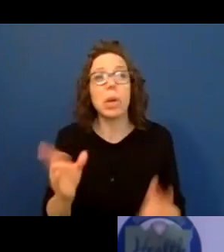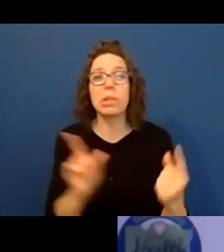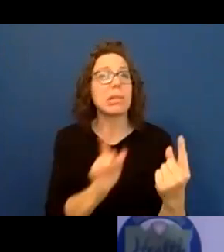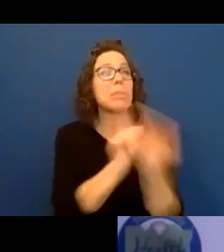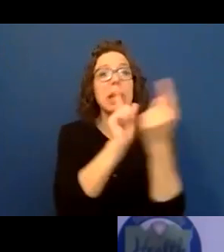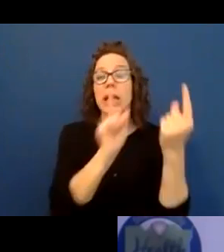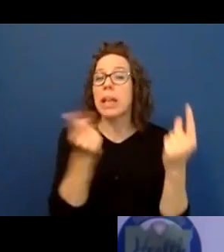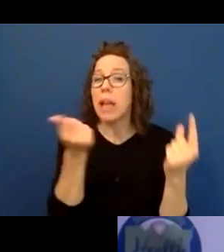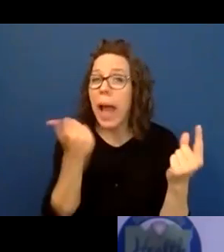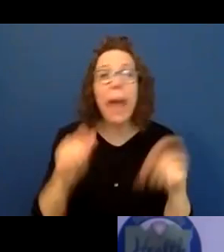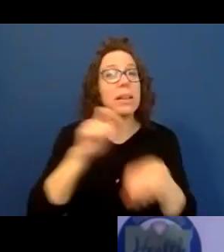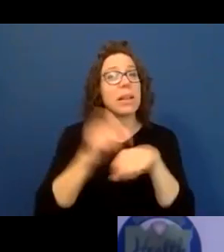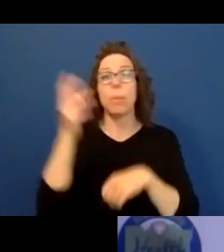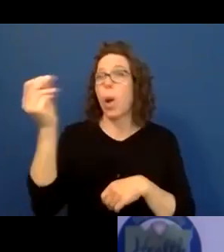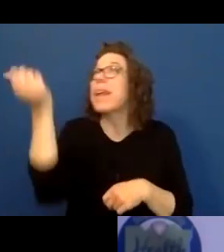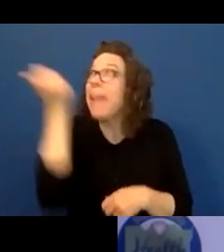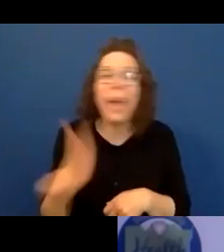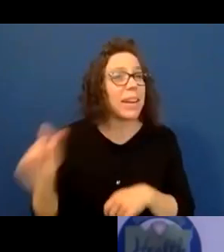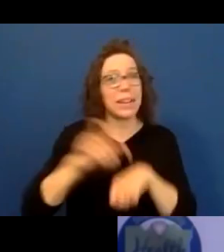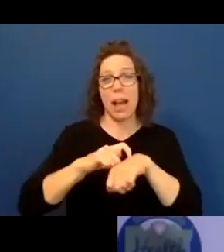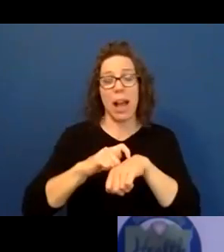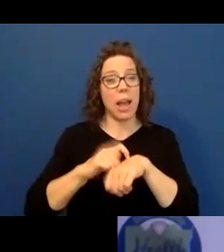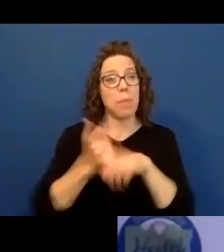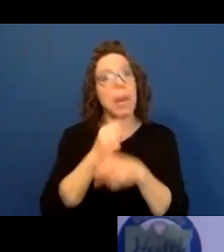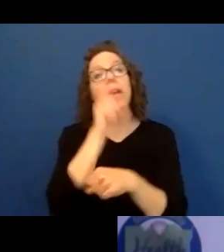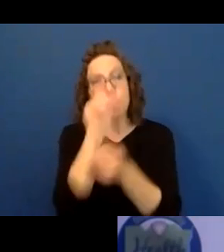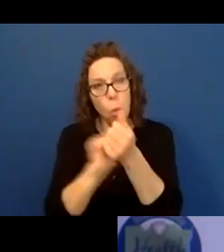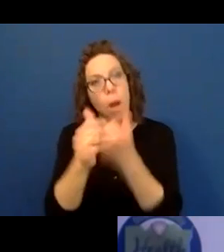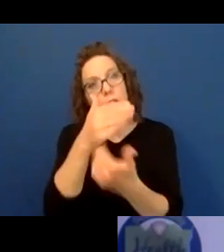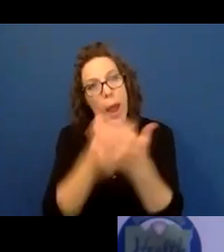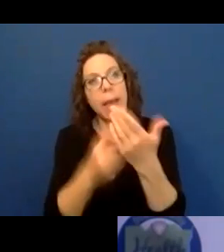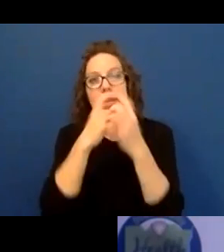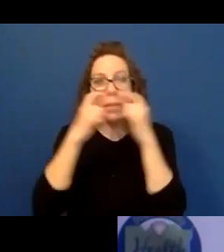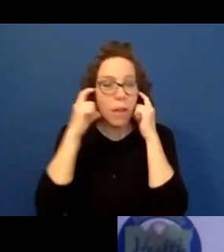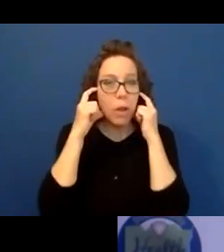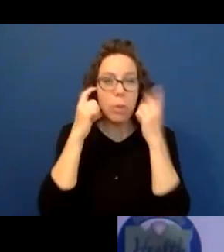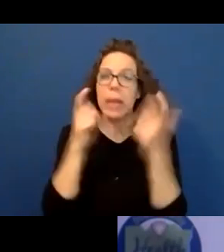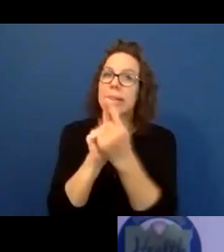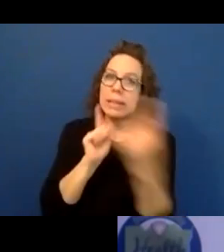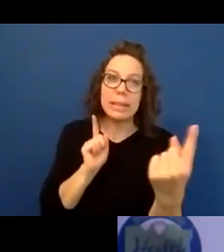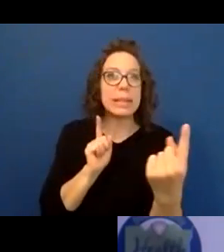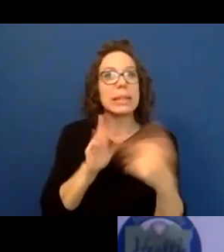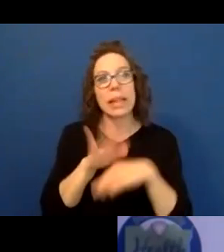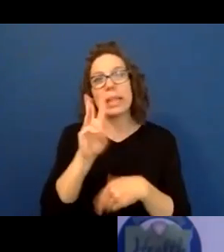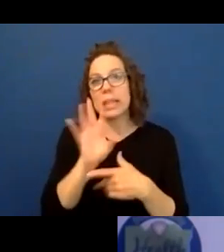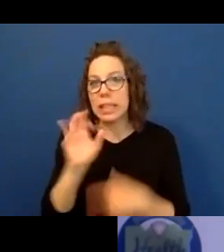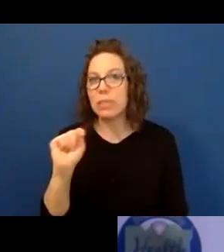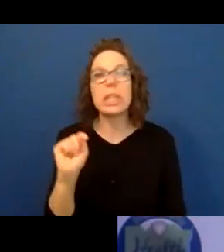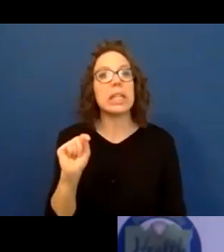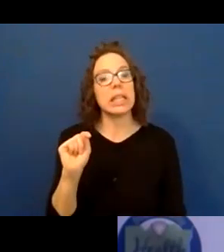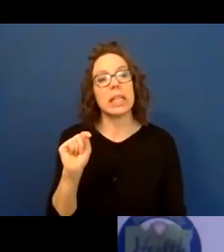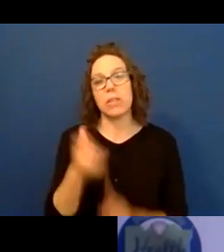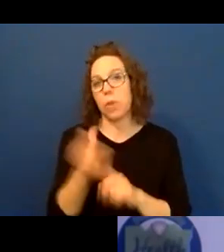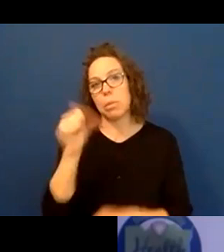to make sure you are washing your hands and covering your face and keeping your distance at least 6 feet apart from